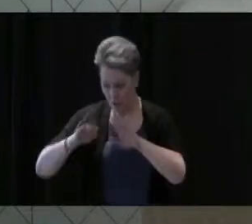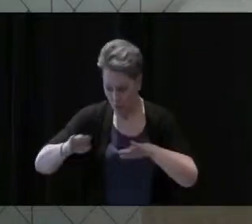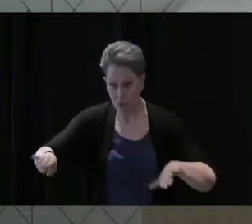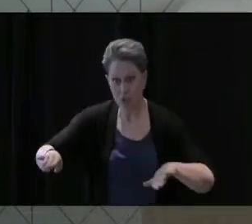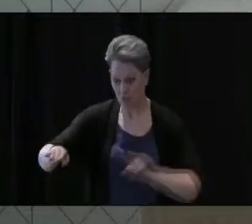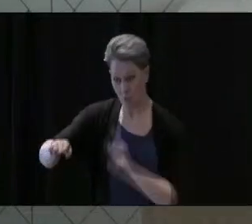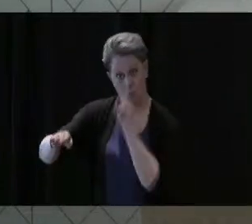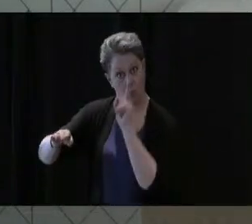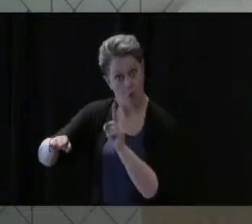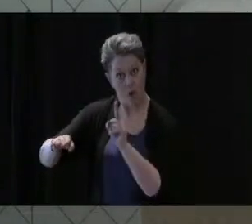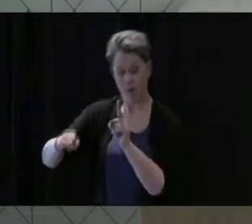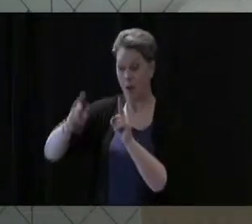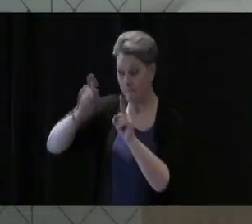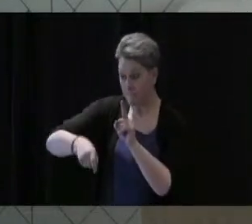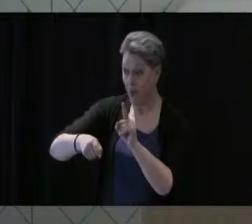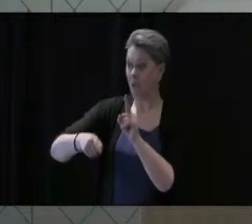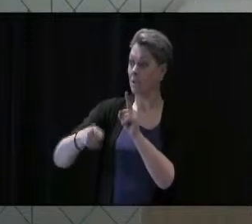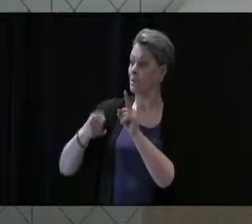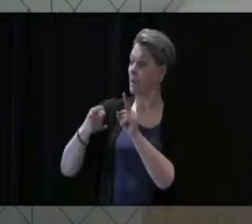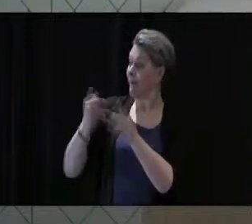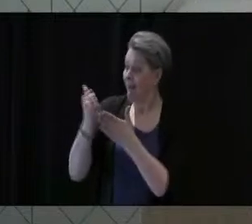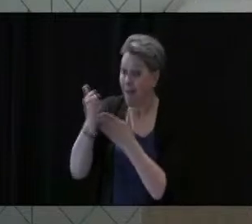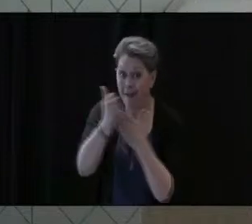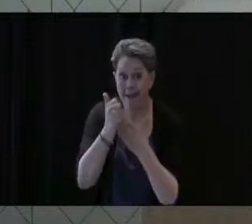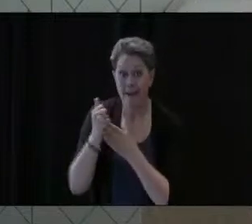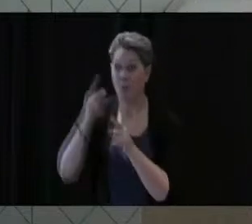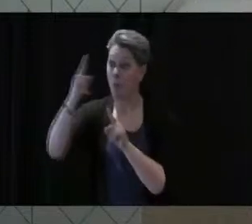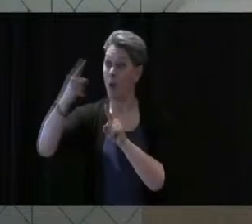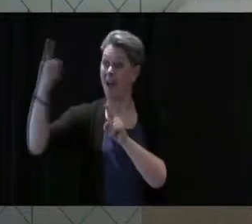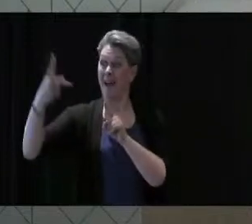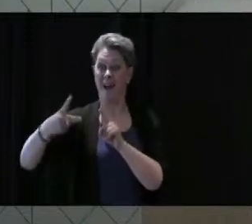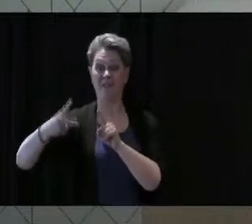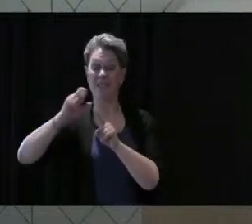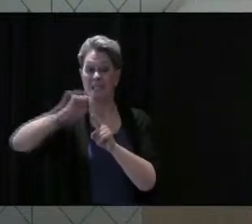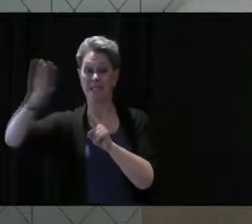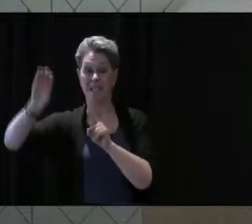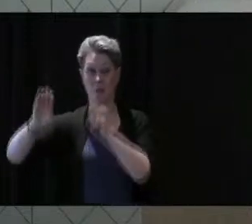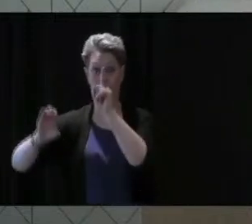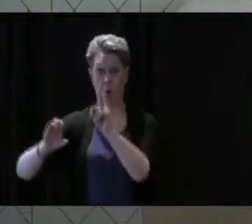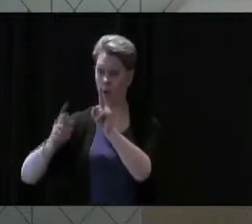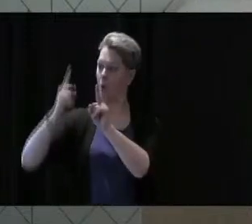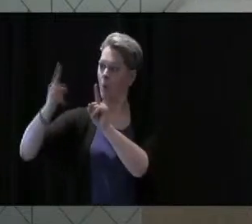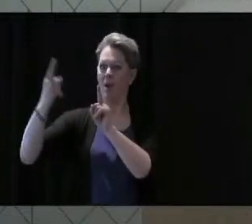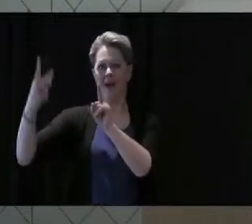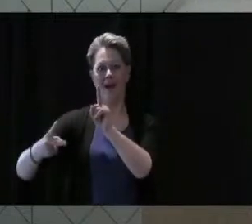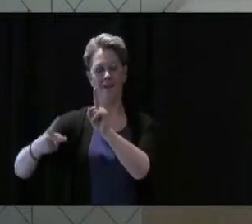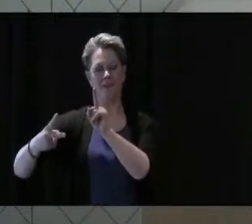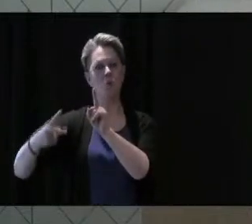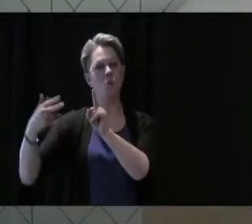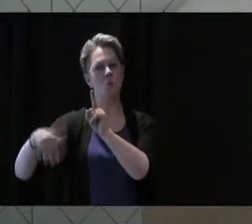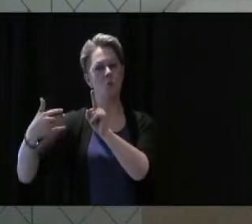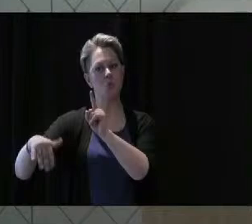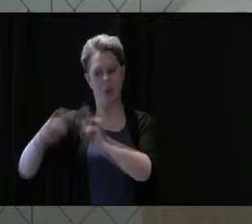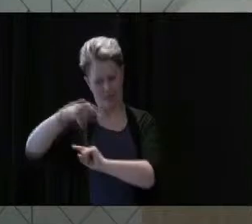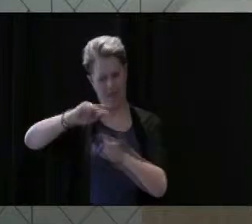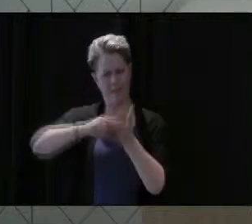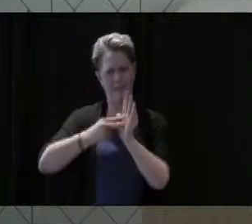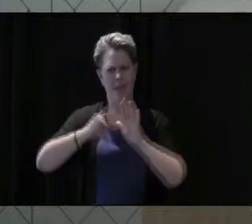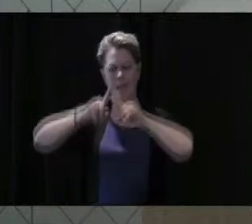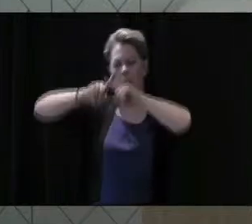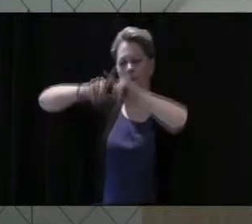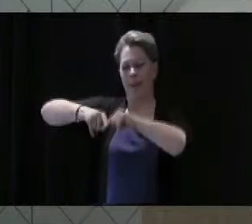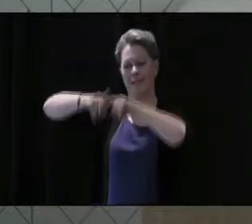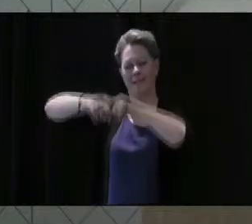enough economic growth to look after 1.5 senior citizens. This is called the dependency